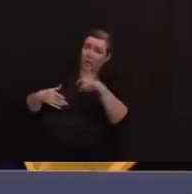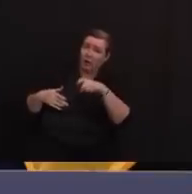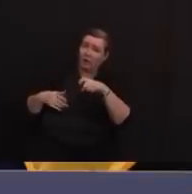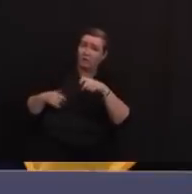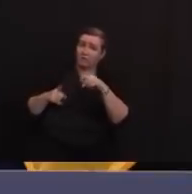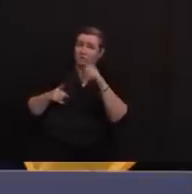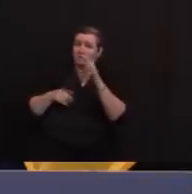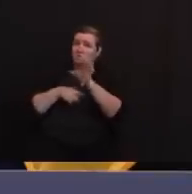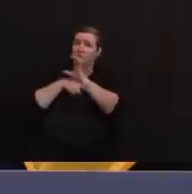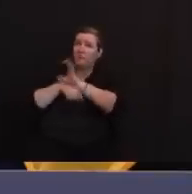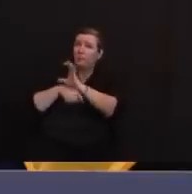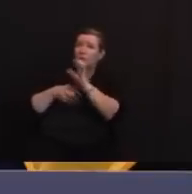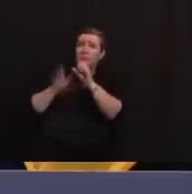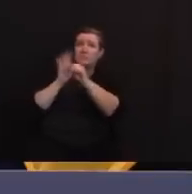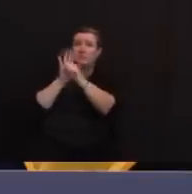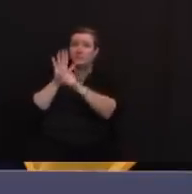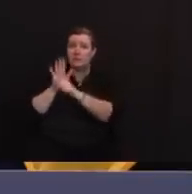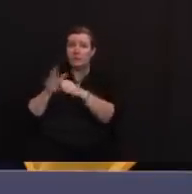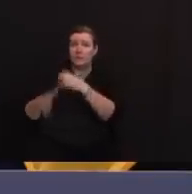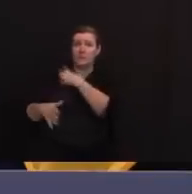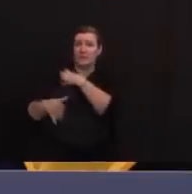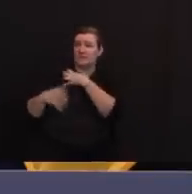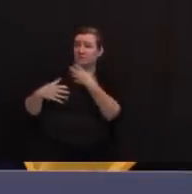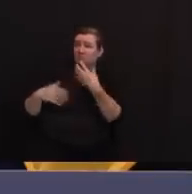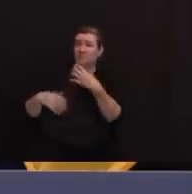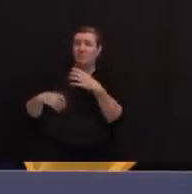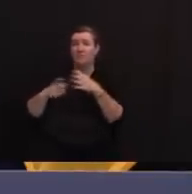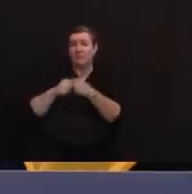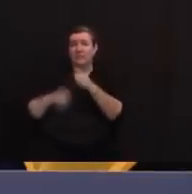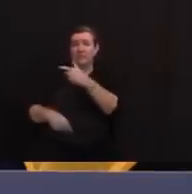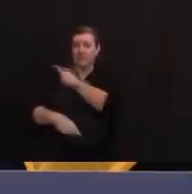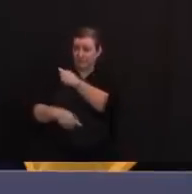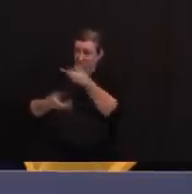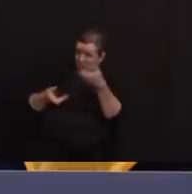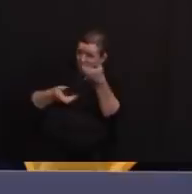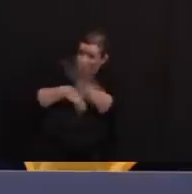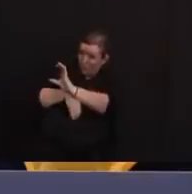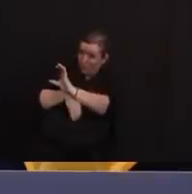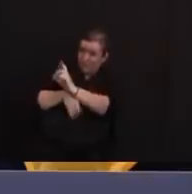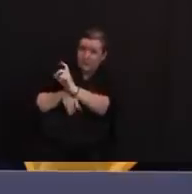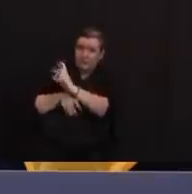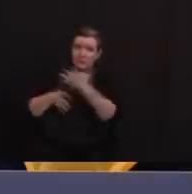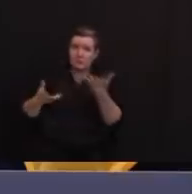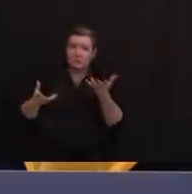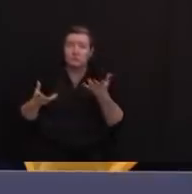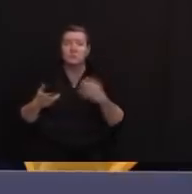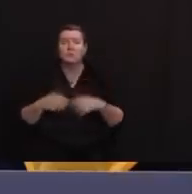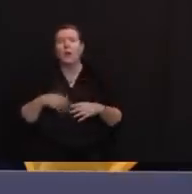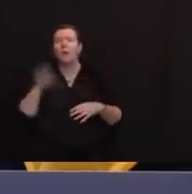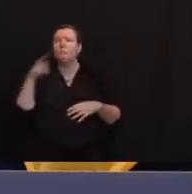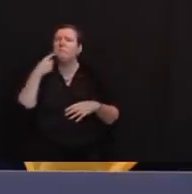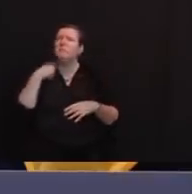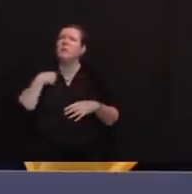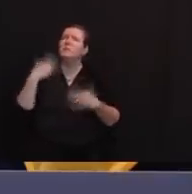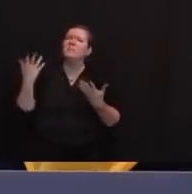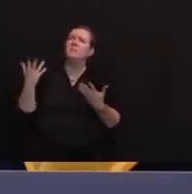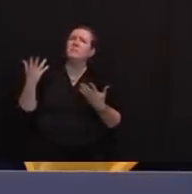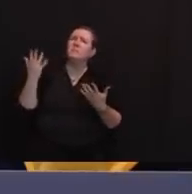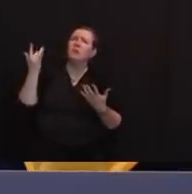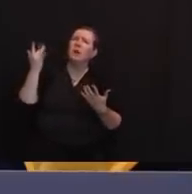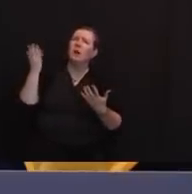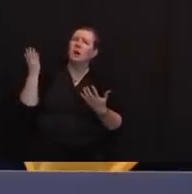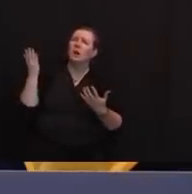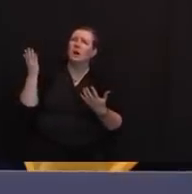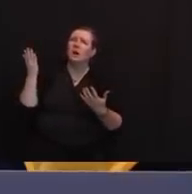vaccinated? And can someone just explain what the issues are that is causing some of these delays?